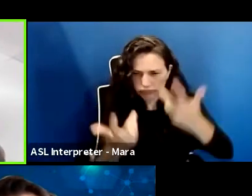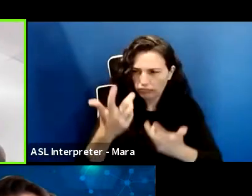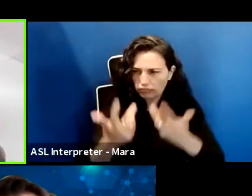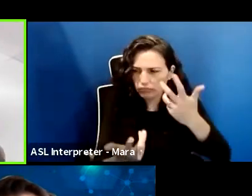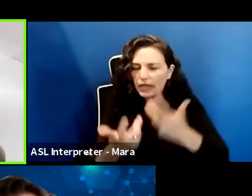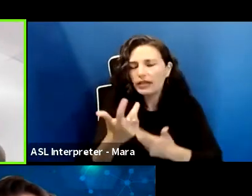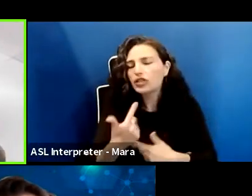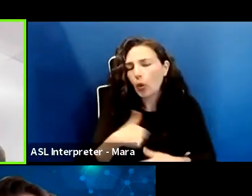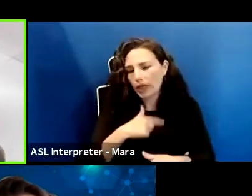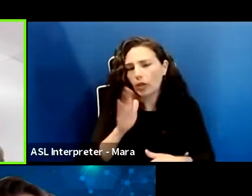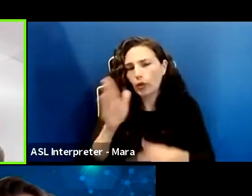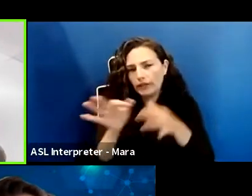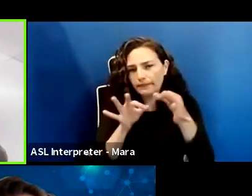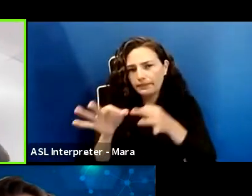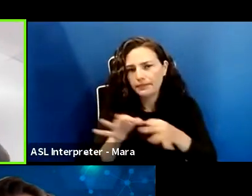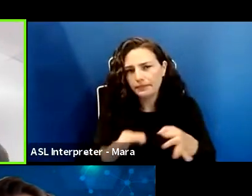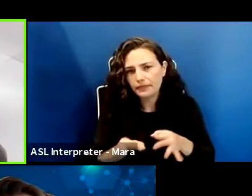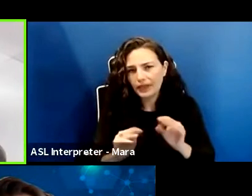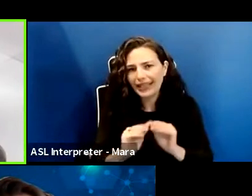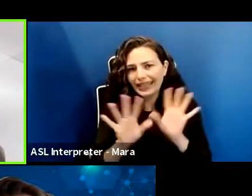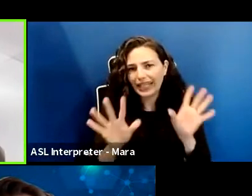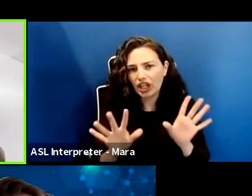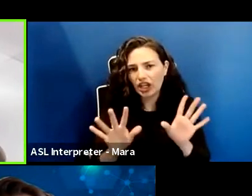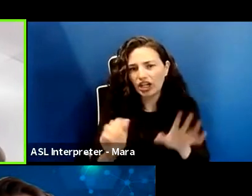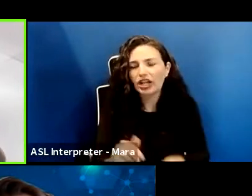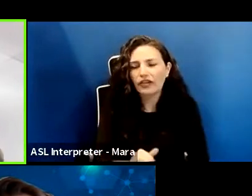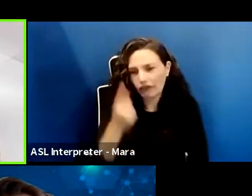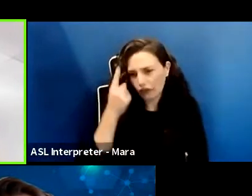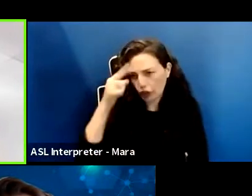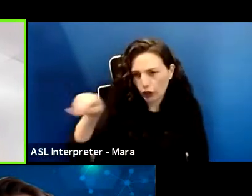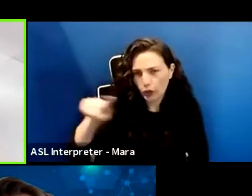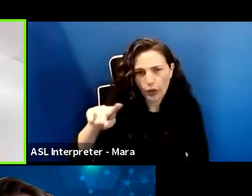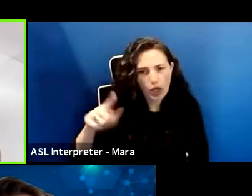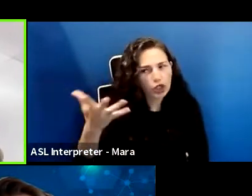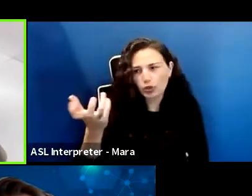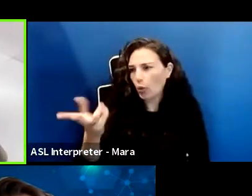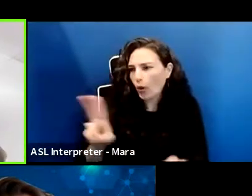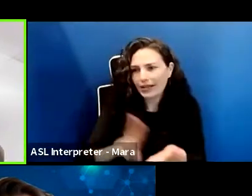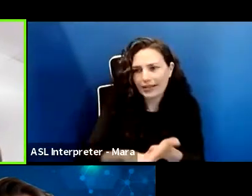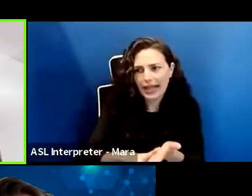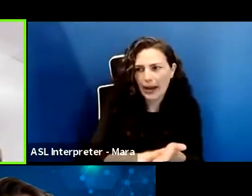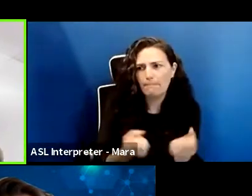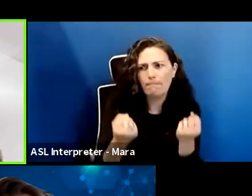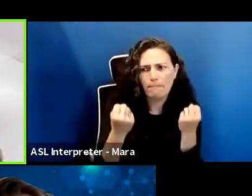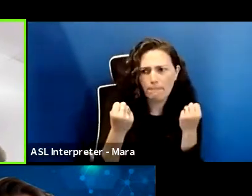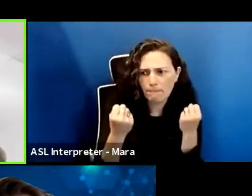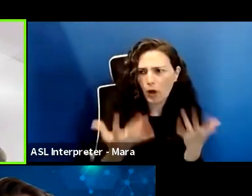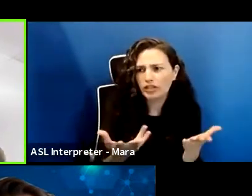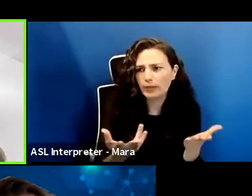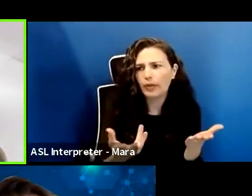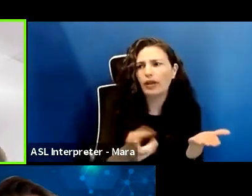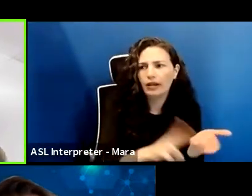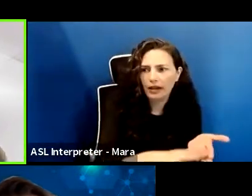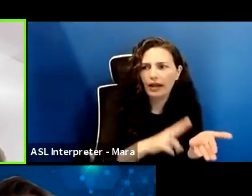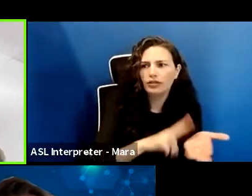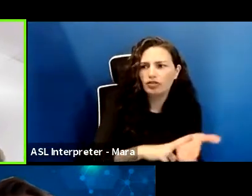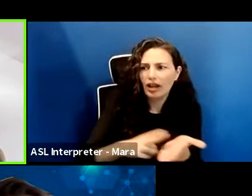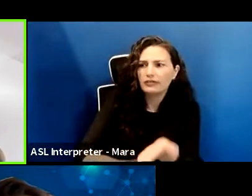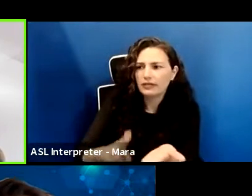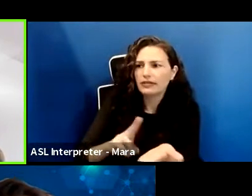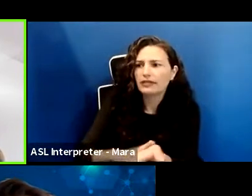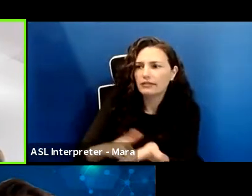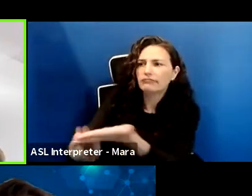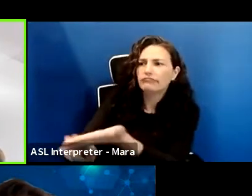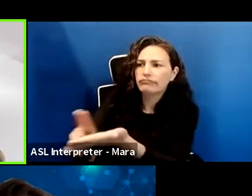But we would really not want to be in a place where you're signing multiple contracts administered by multiple departments in